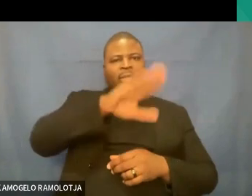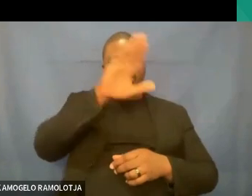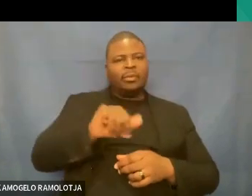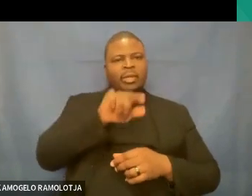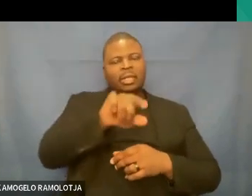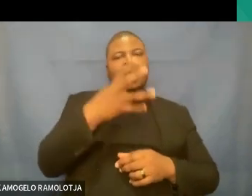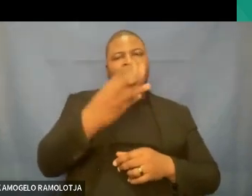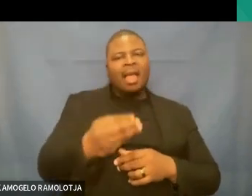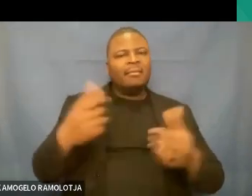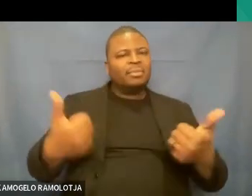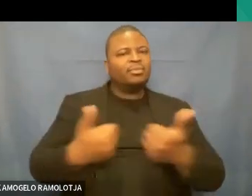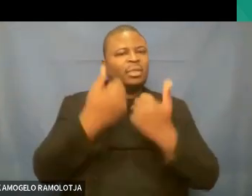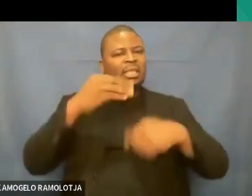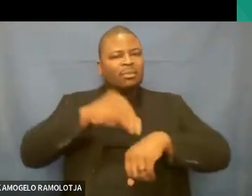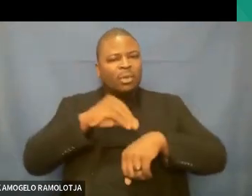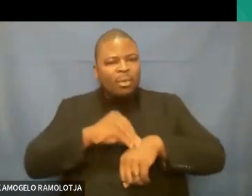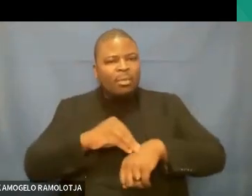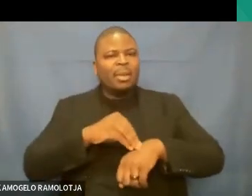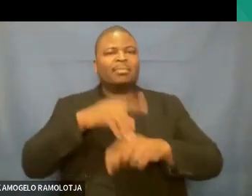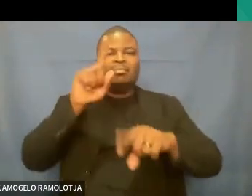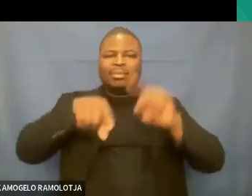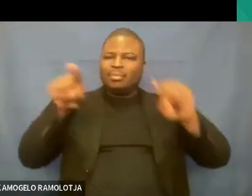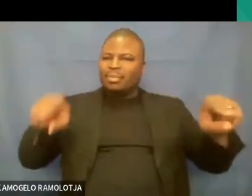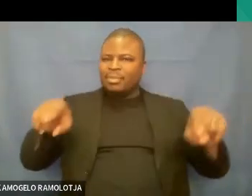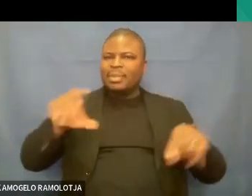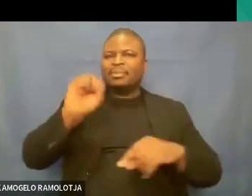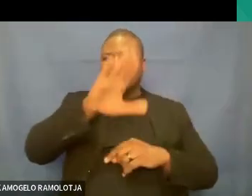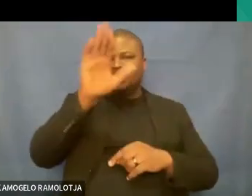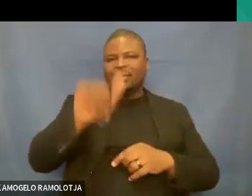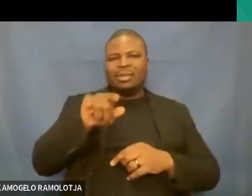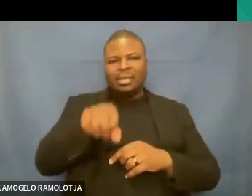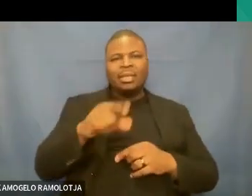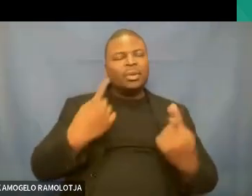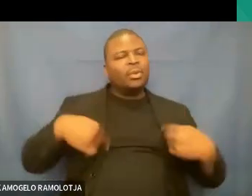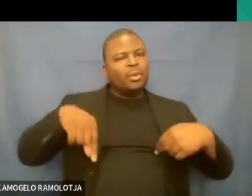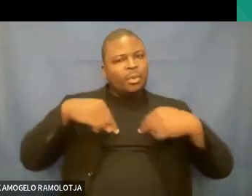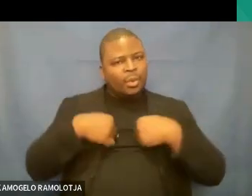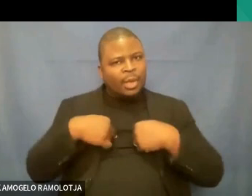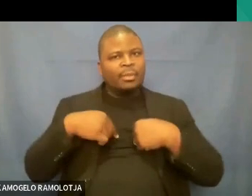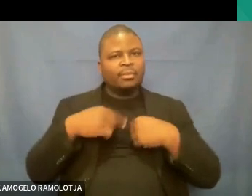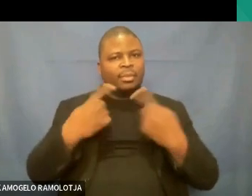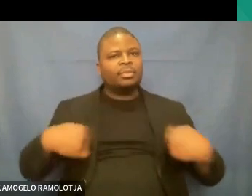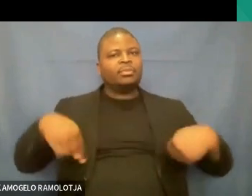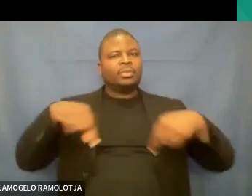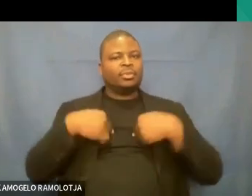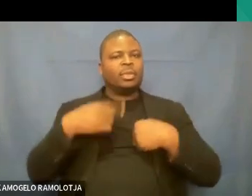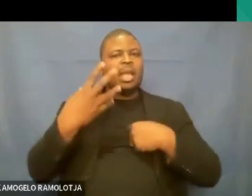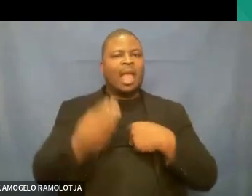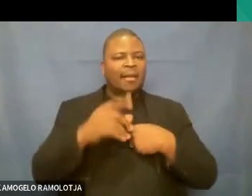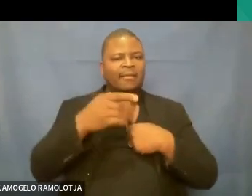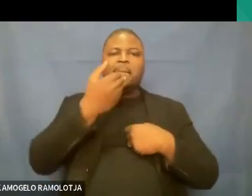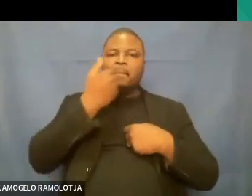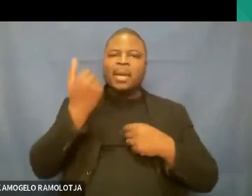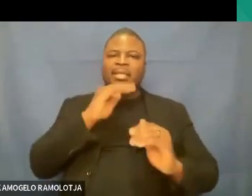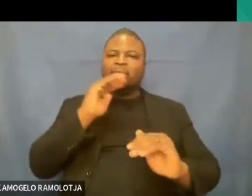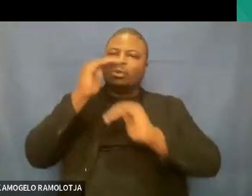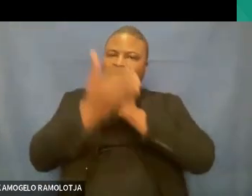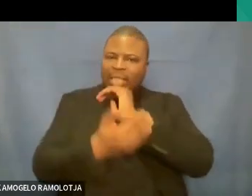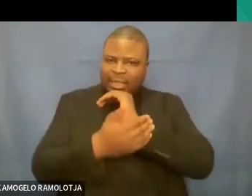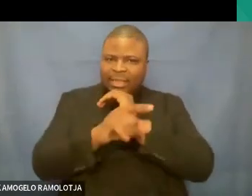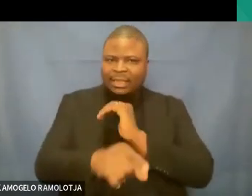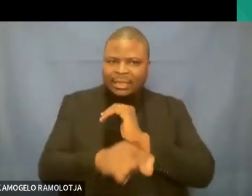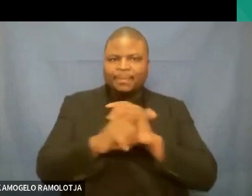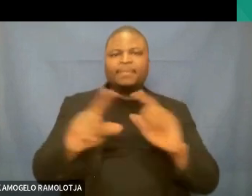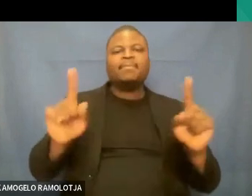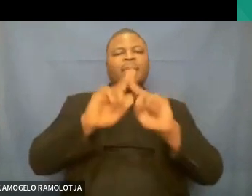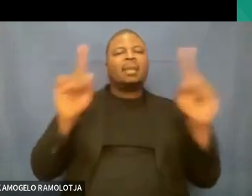globally. And we hear this all the time, let's be honest. We are always hearing that we have of the best protections. However, the